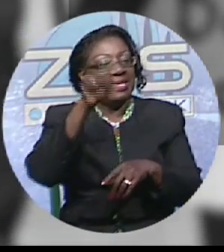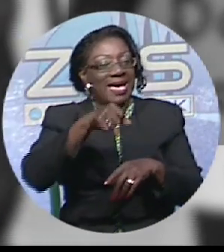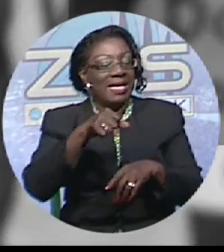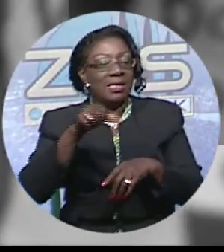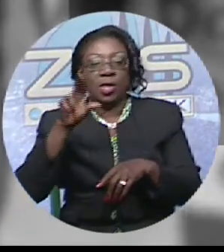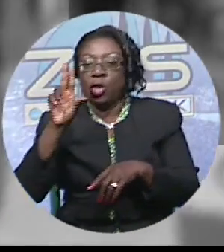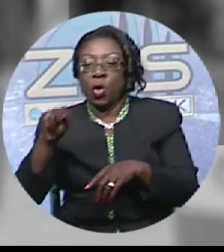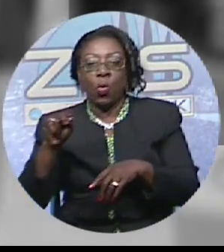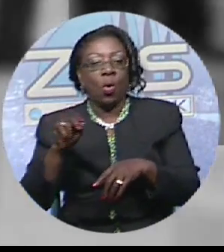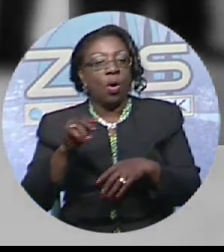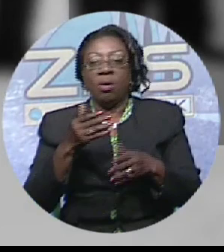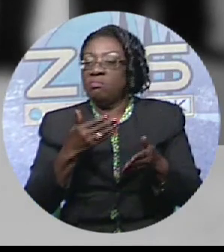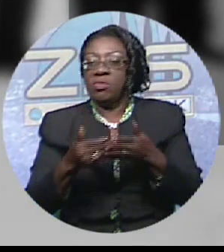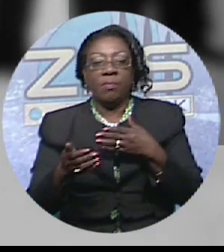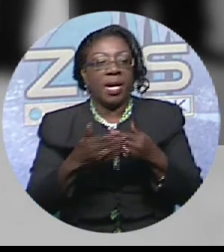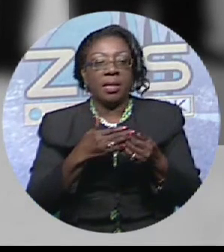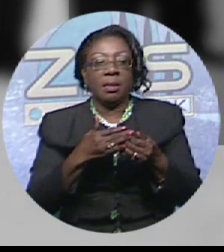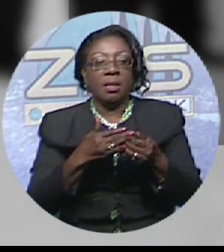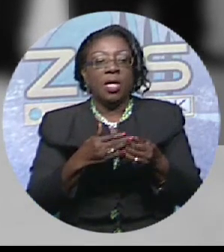log on to our website,